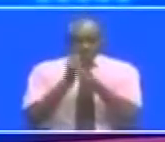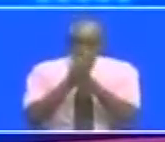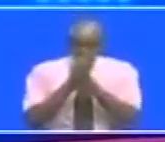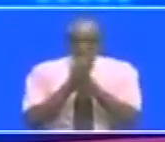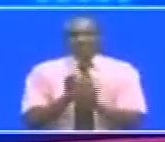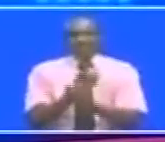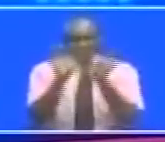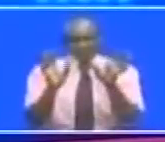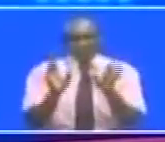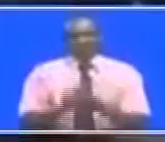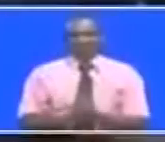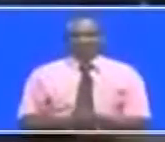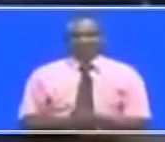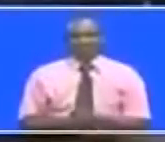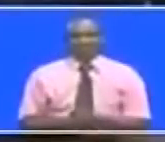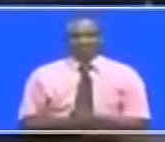reports.